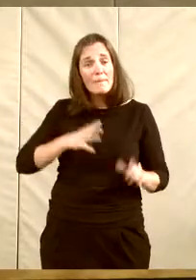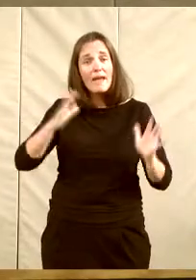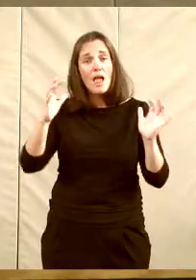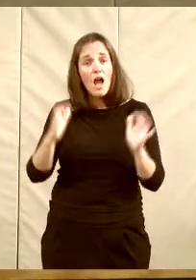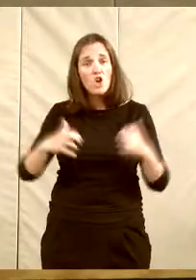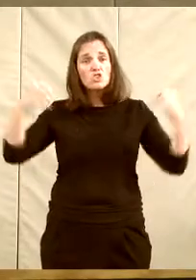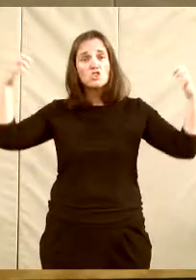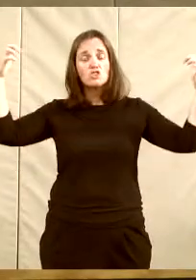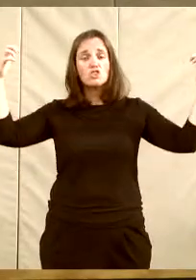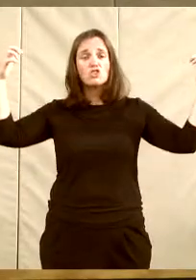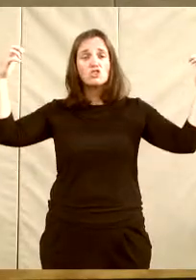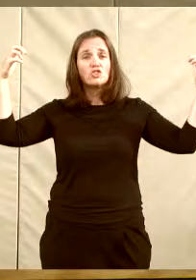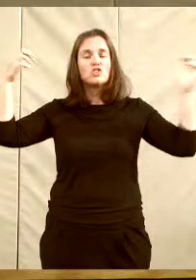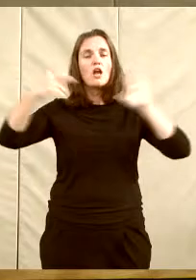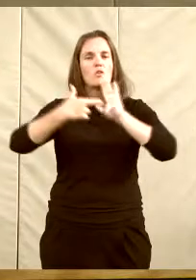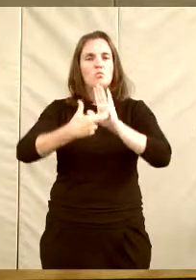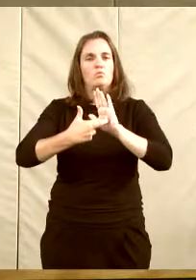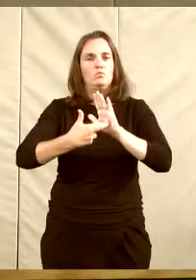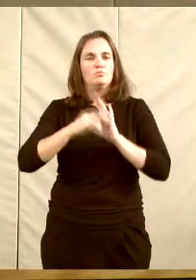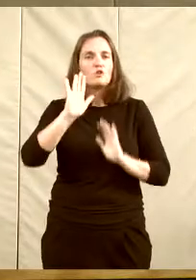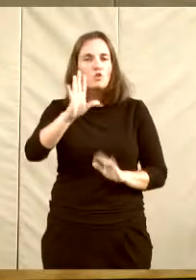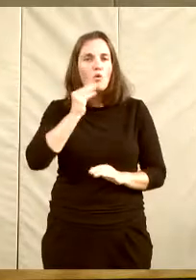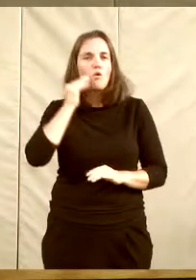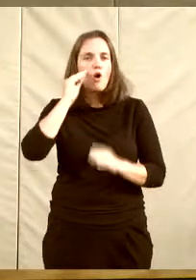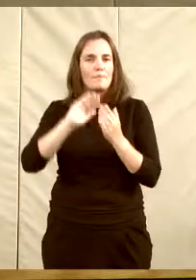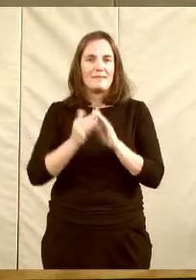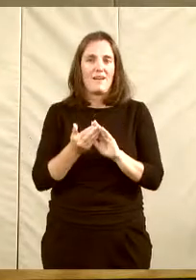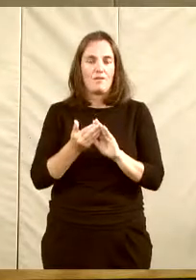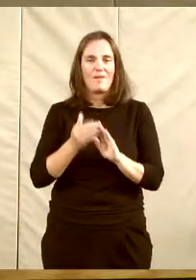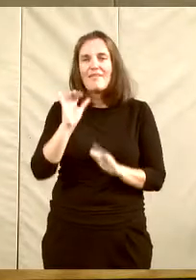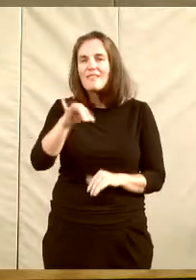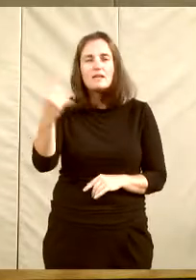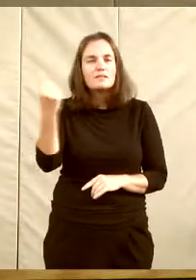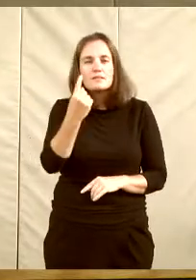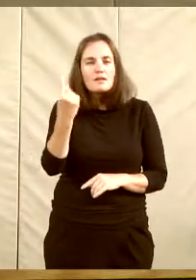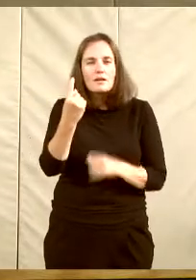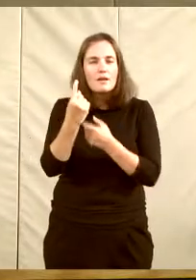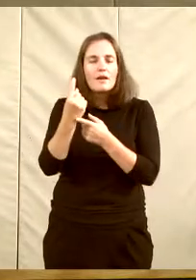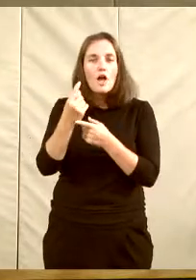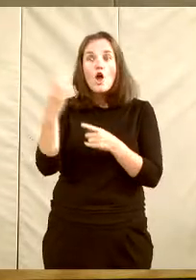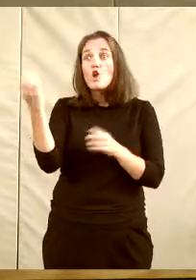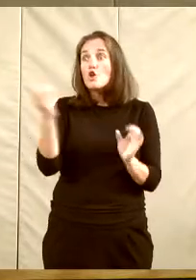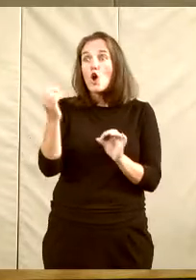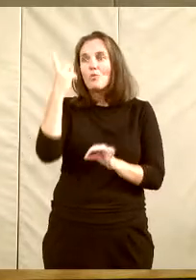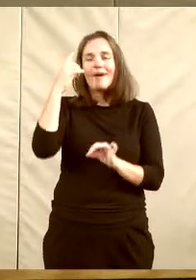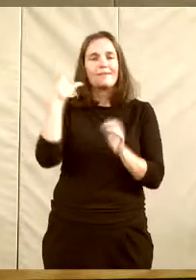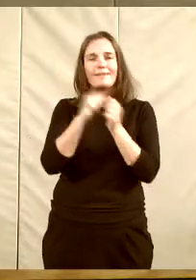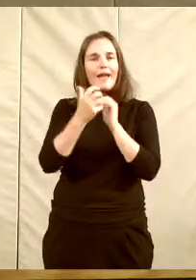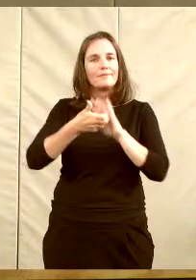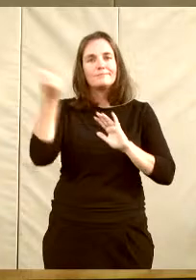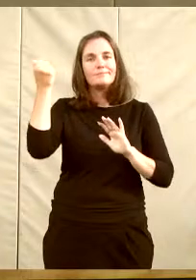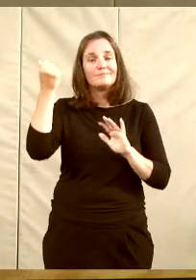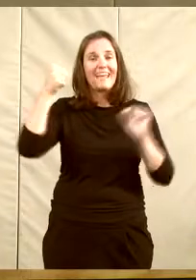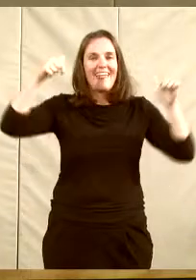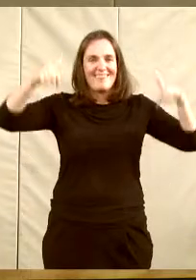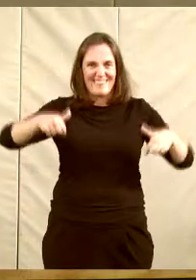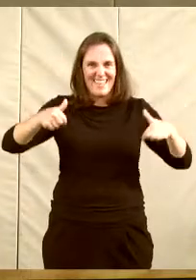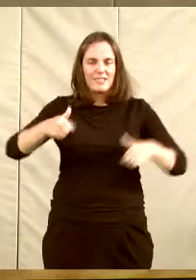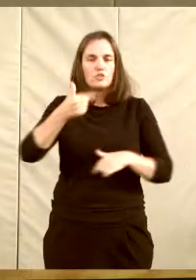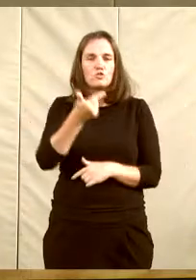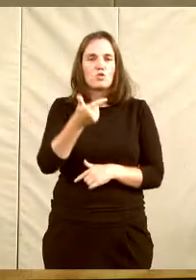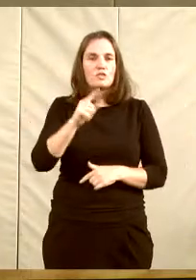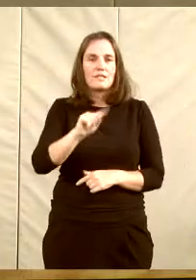tonight, are representative of your hometown. That is something no one can ever take from you. It will always be your hometown, Georgetown,